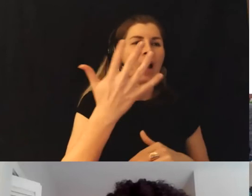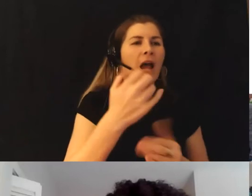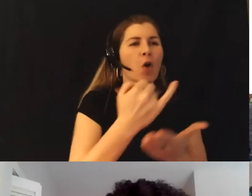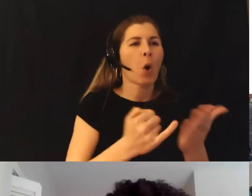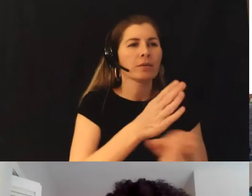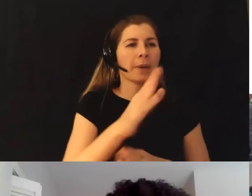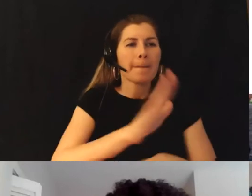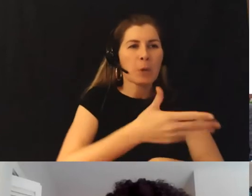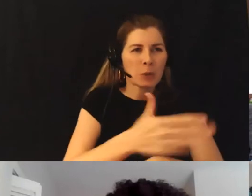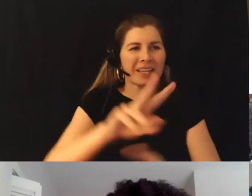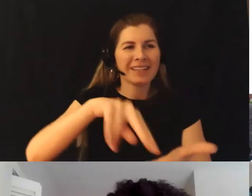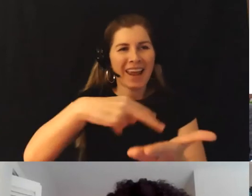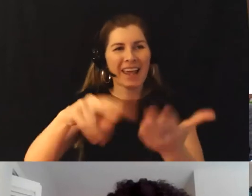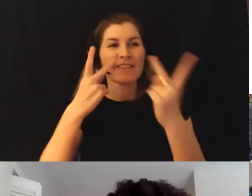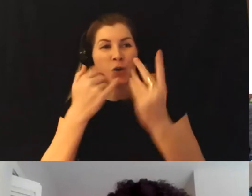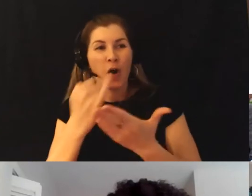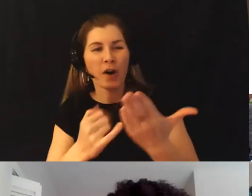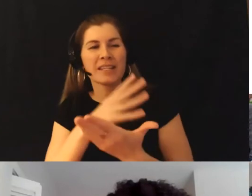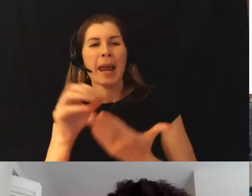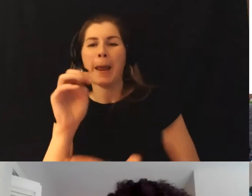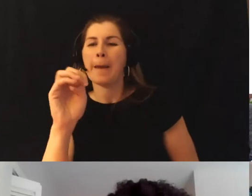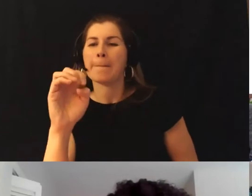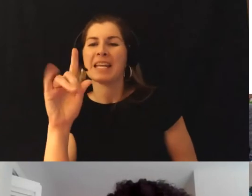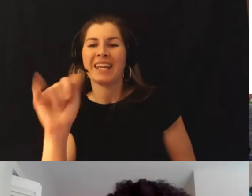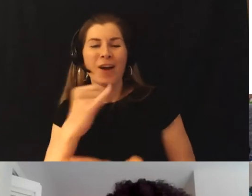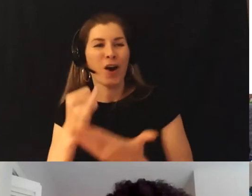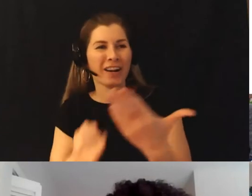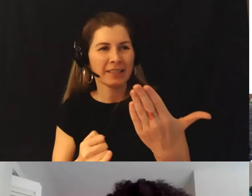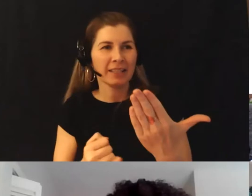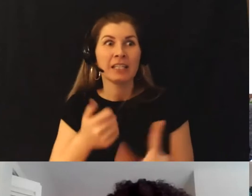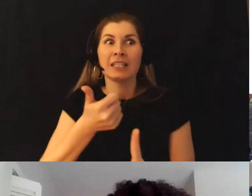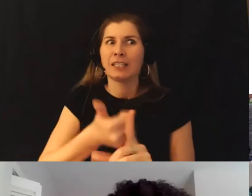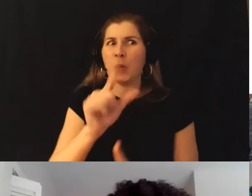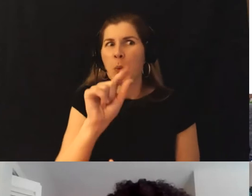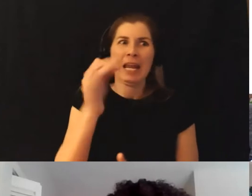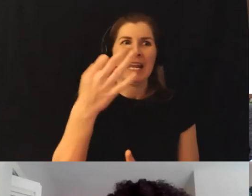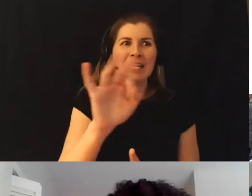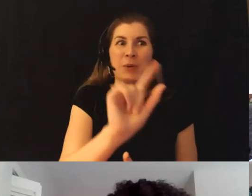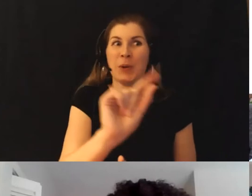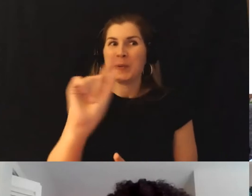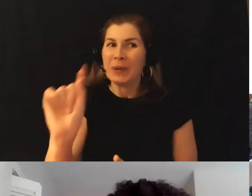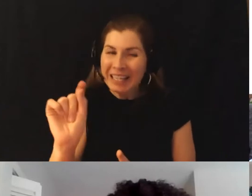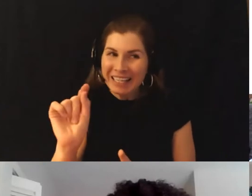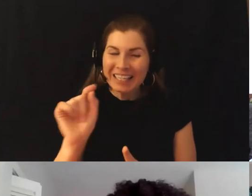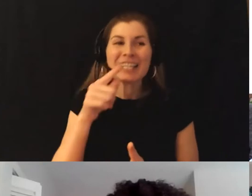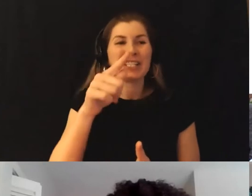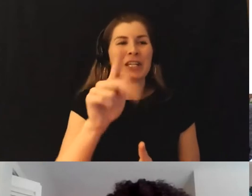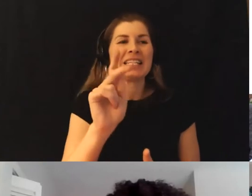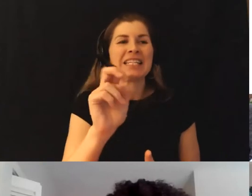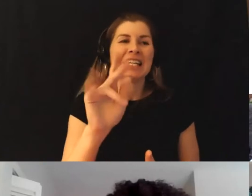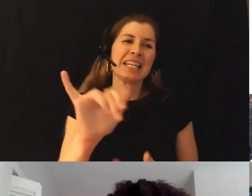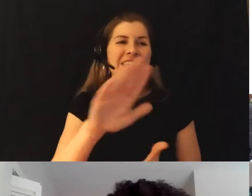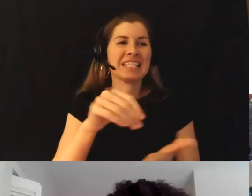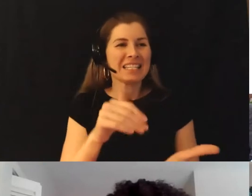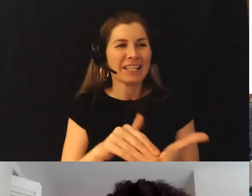music, dance, visual arts, theater, and media arts, and is a 2019-2020 Kennedy Center Citizen